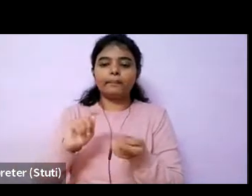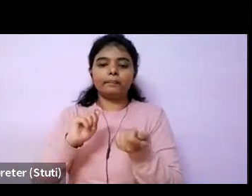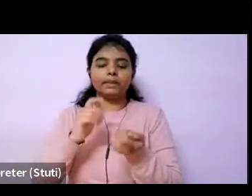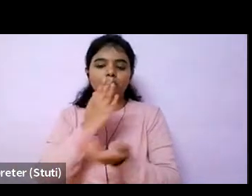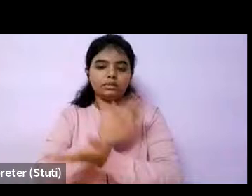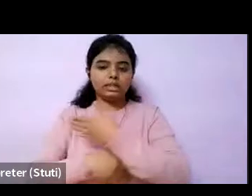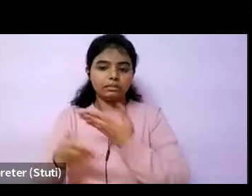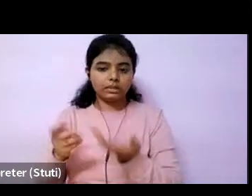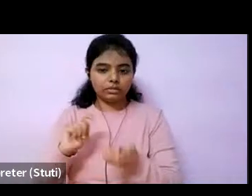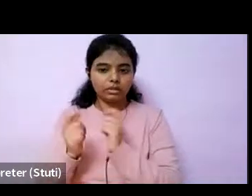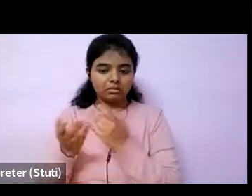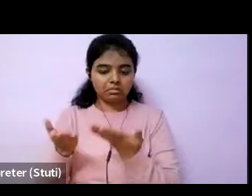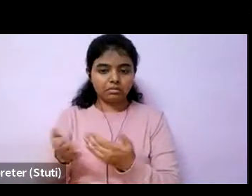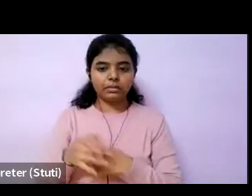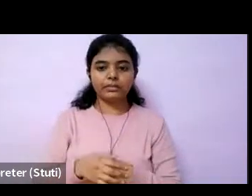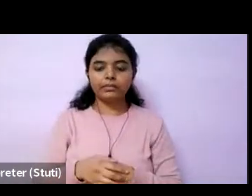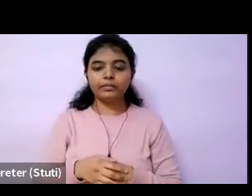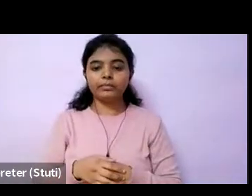The